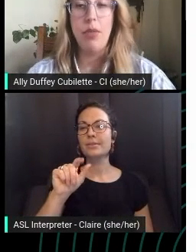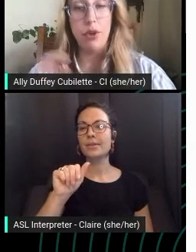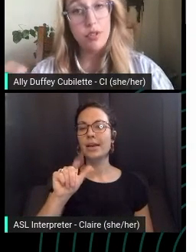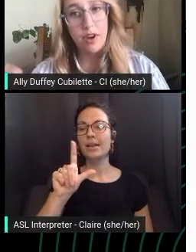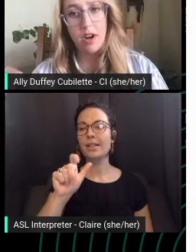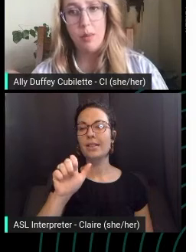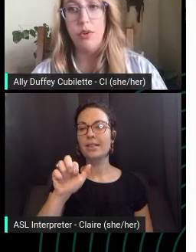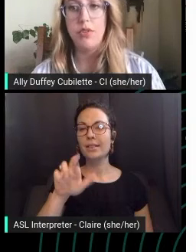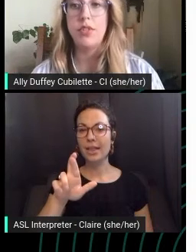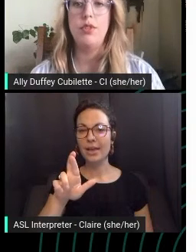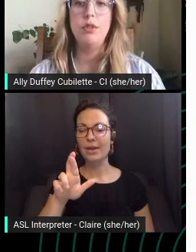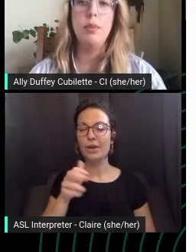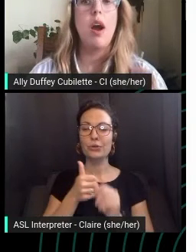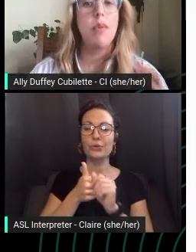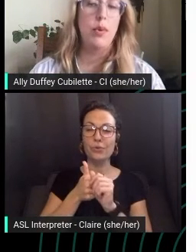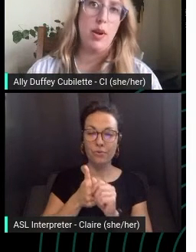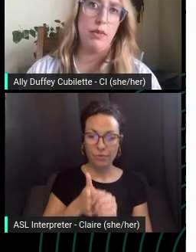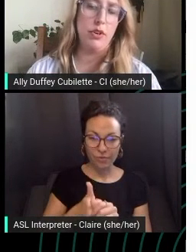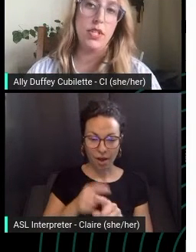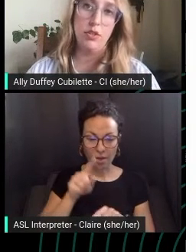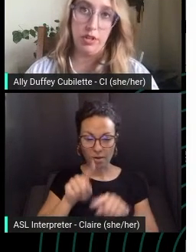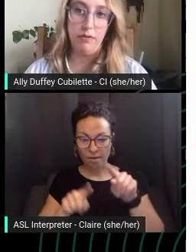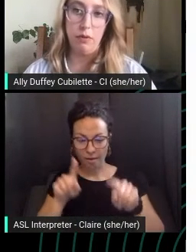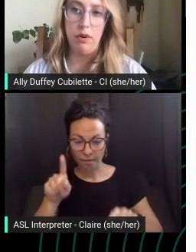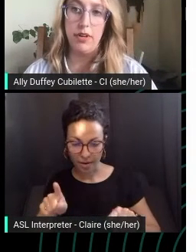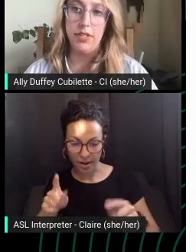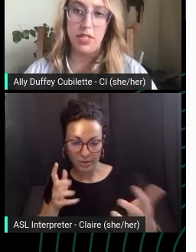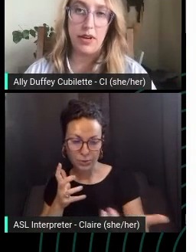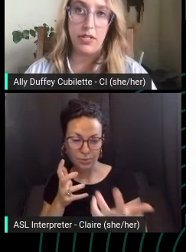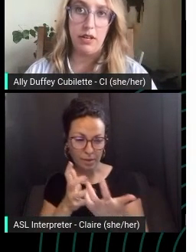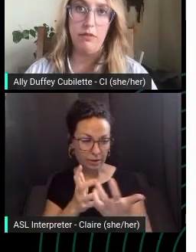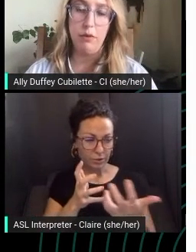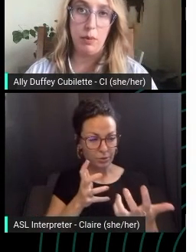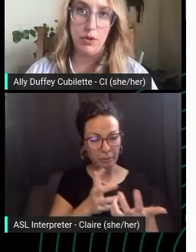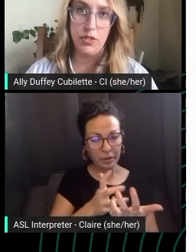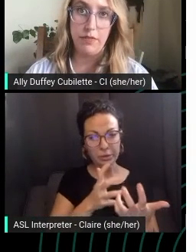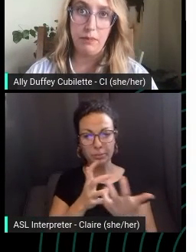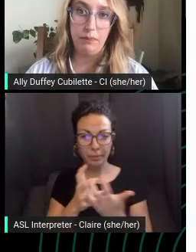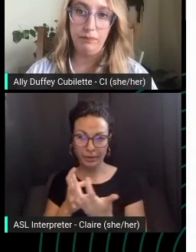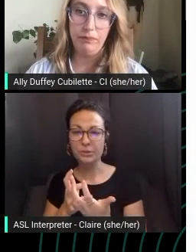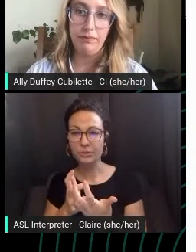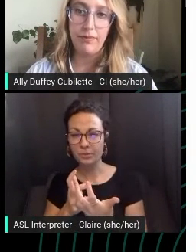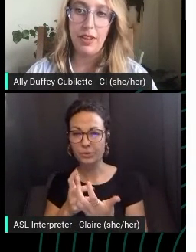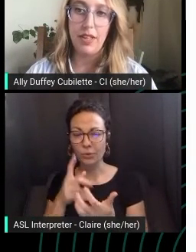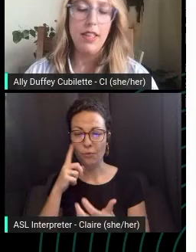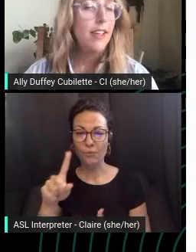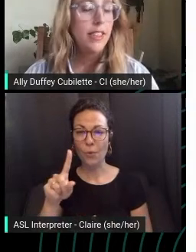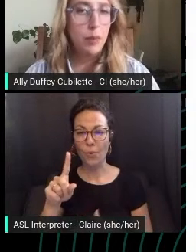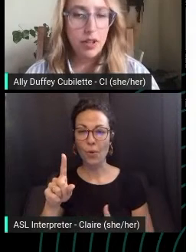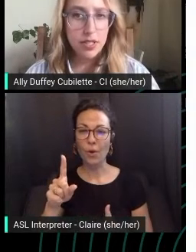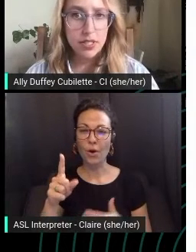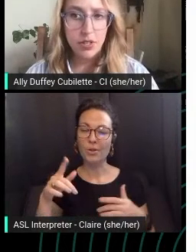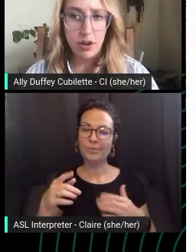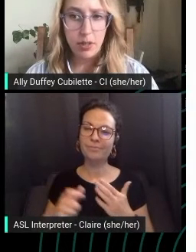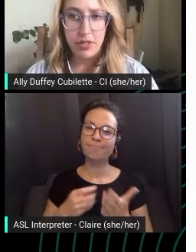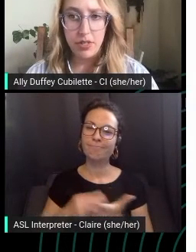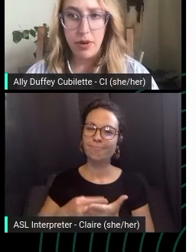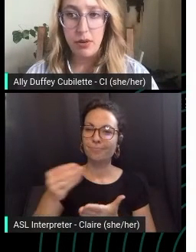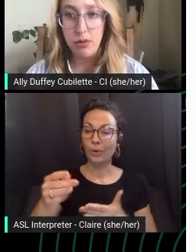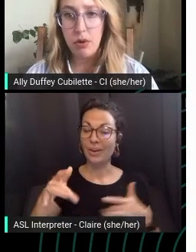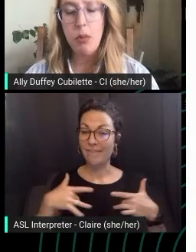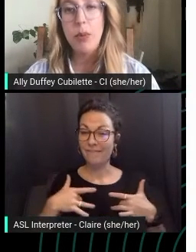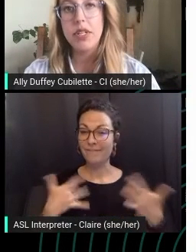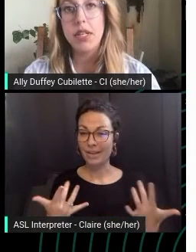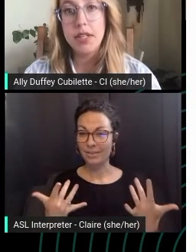to map those variables to the proper parameters that GA4 is expecting for a purchase event. That process is documented